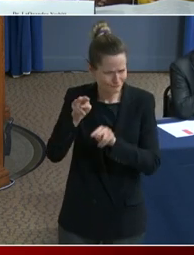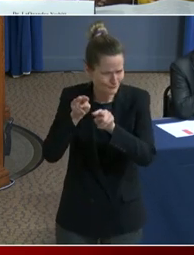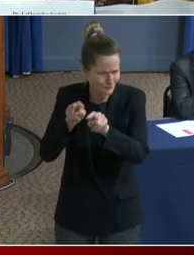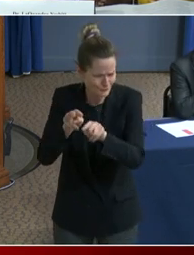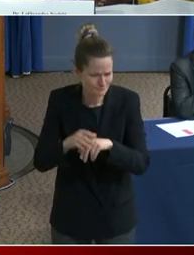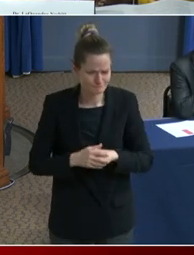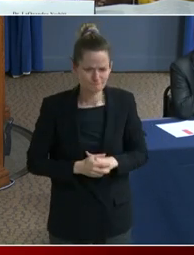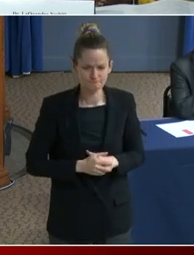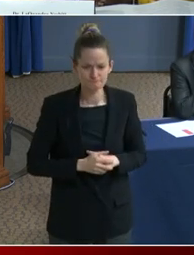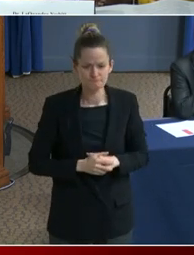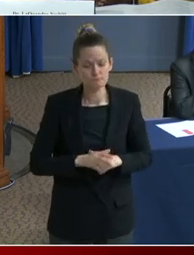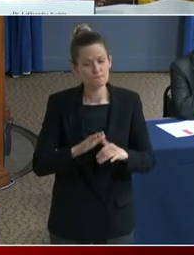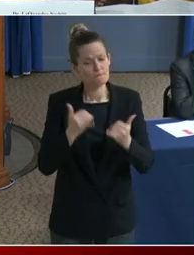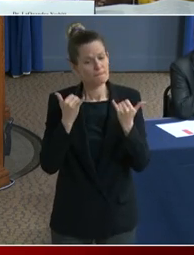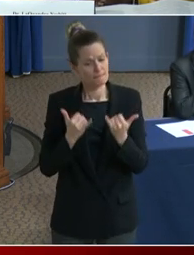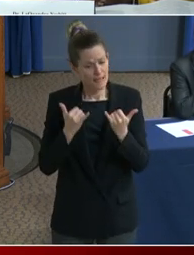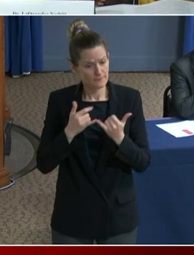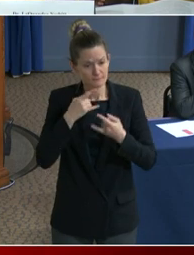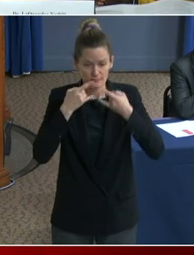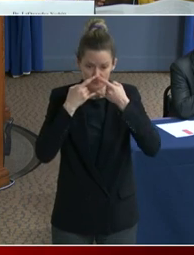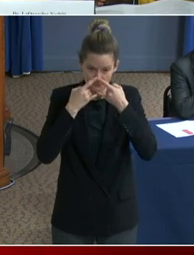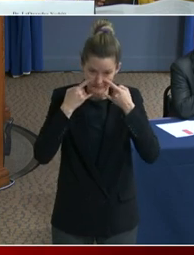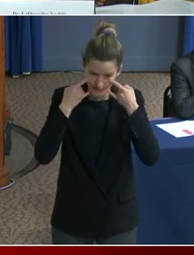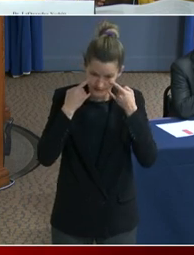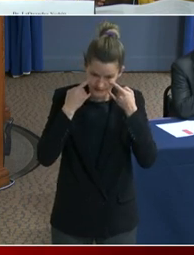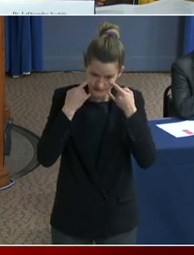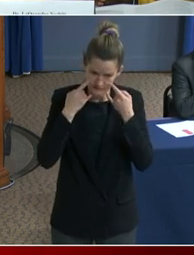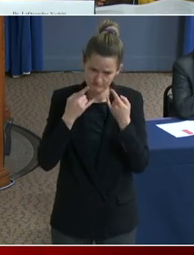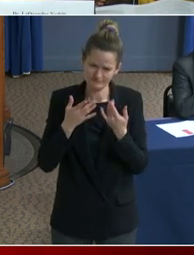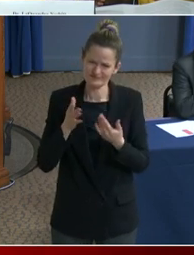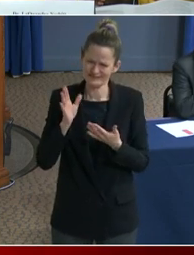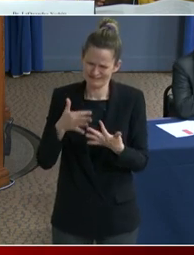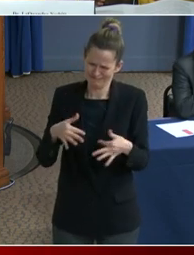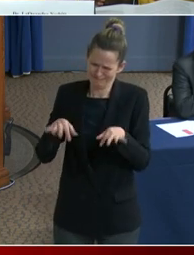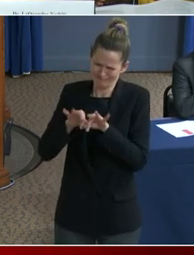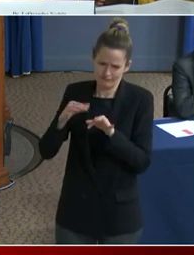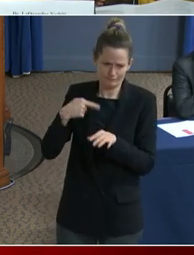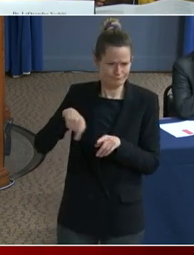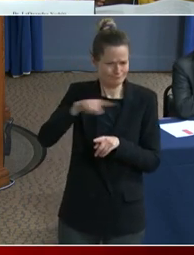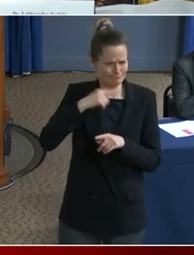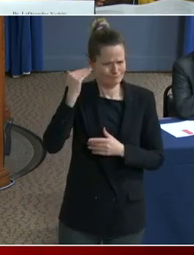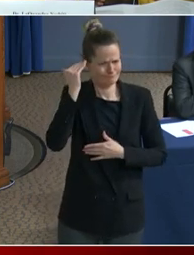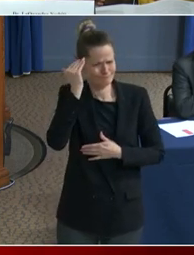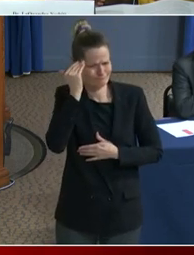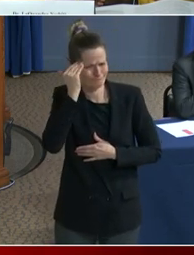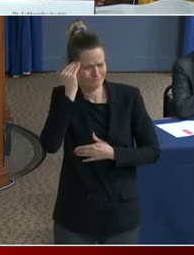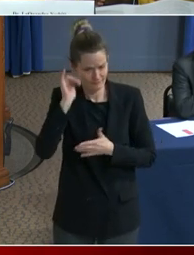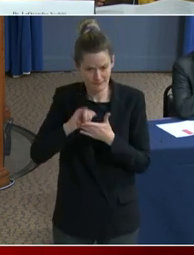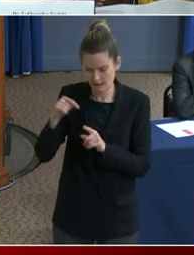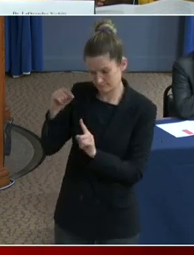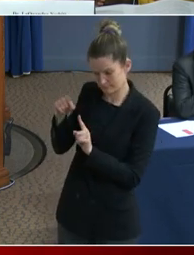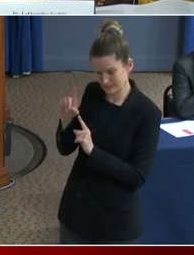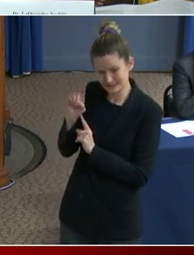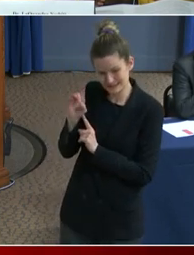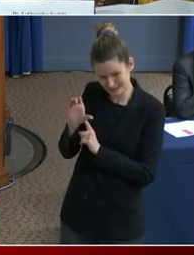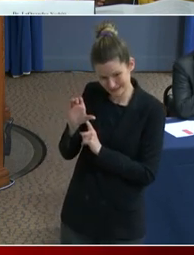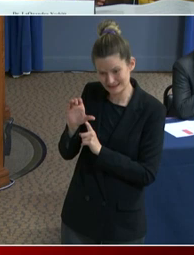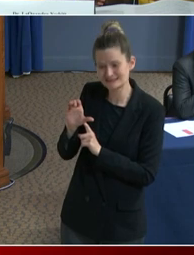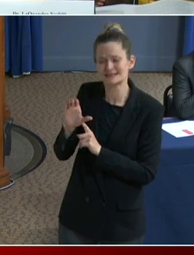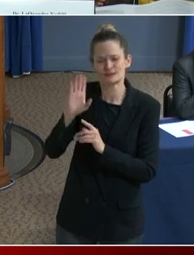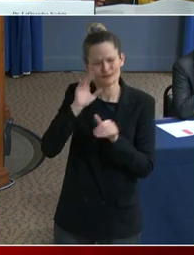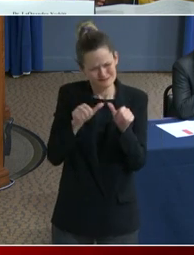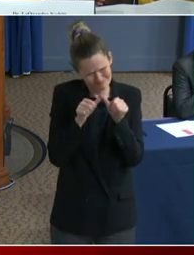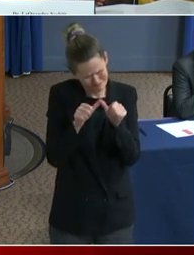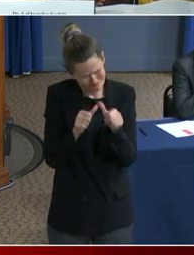Now, masking. It's really important for us to note that DC Health will continue to advise and make recommendations on the use of